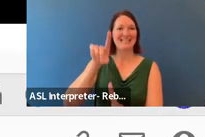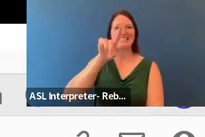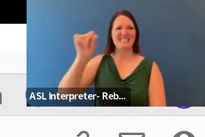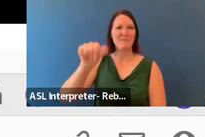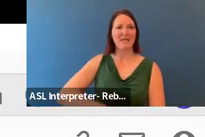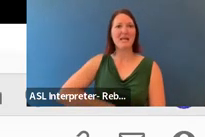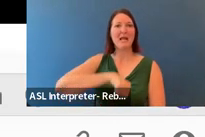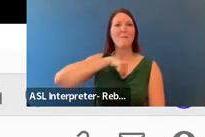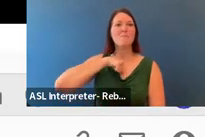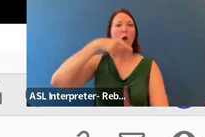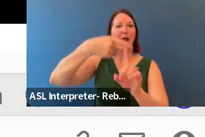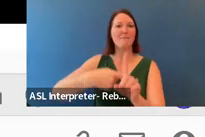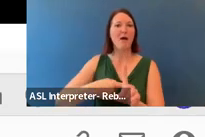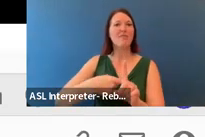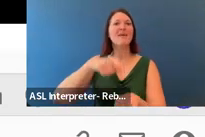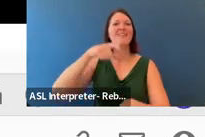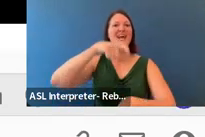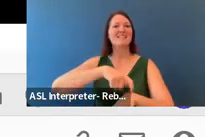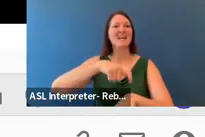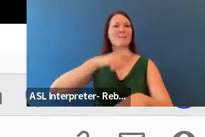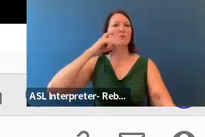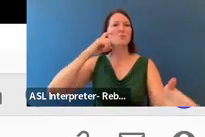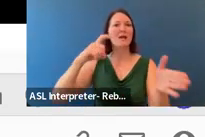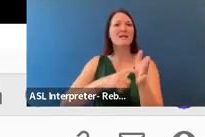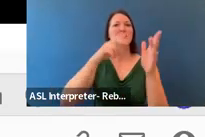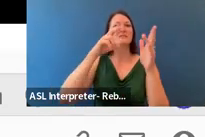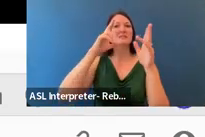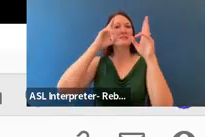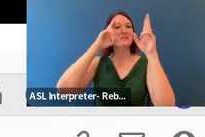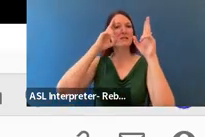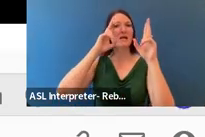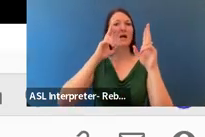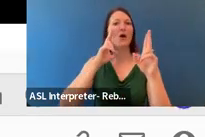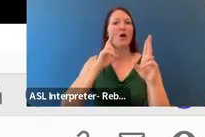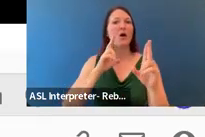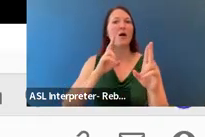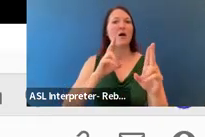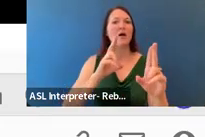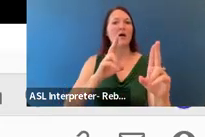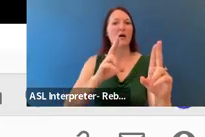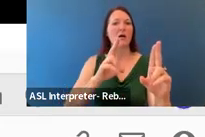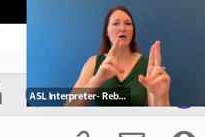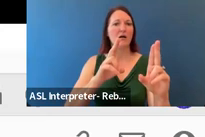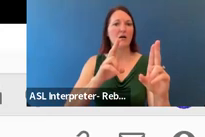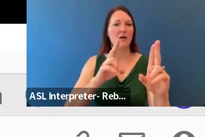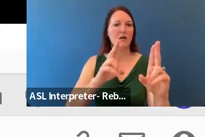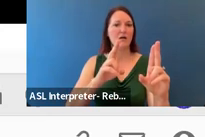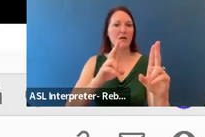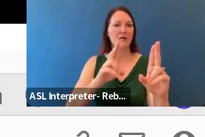Month, a time to, not so fast, a time to recognize,